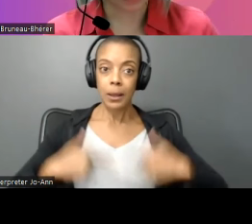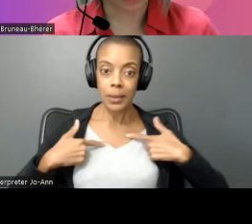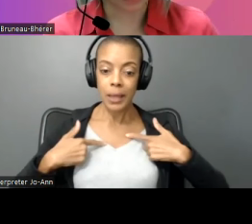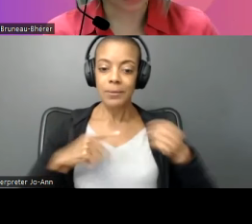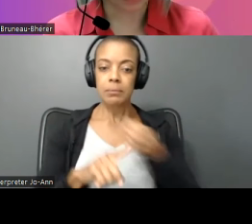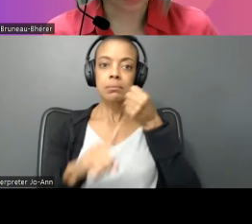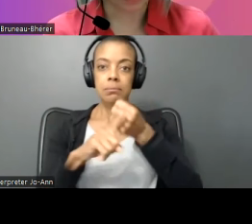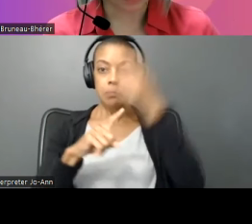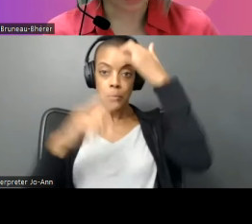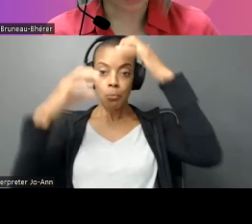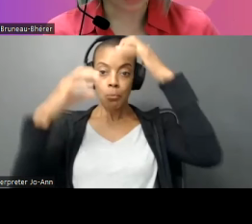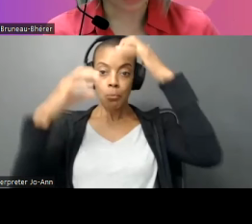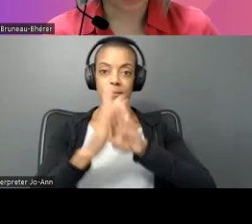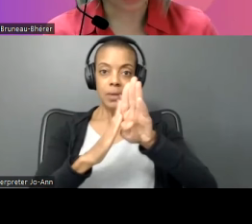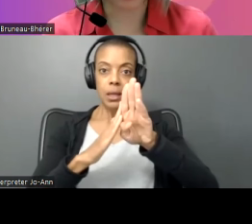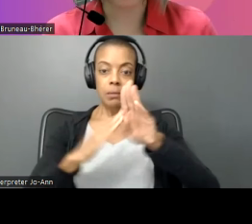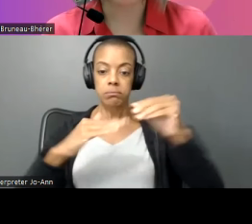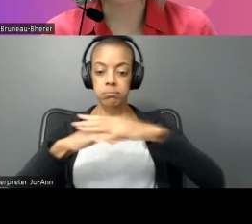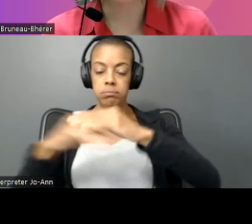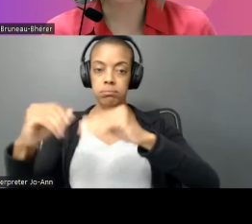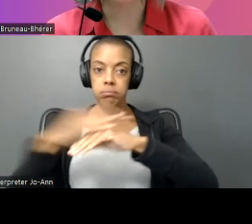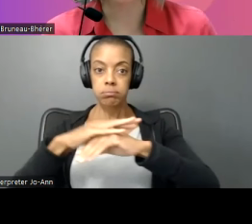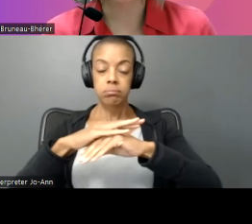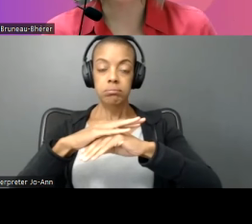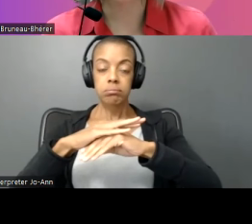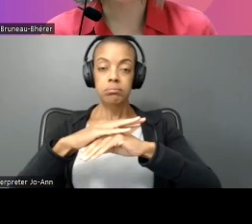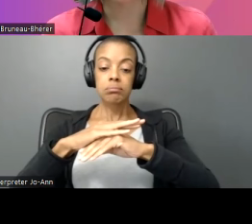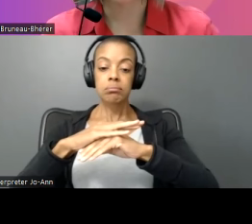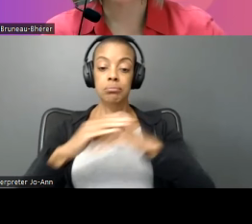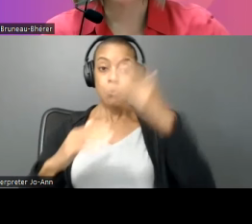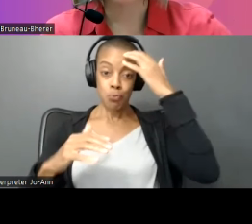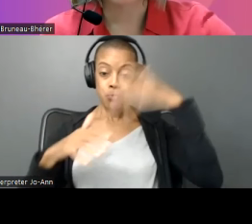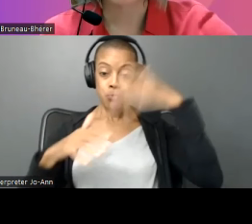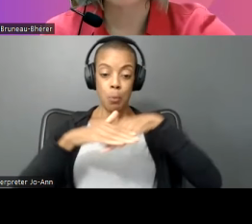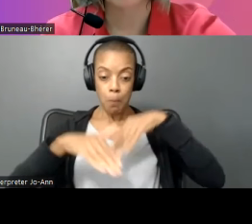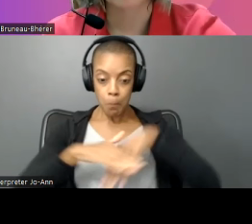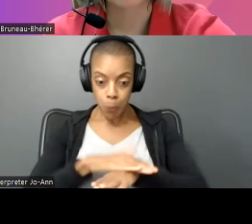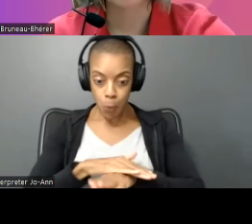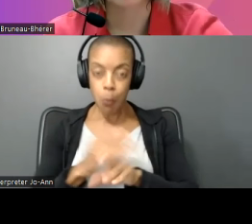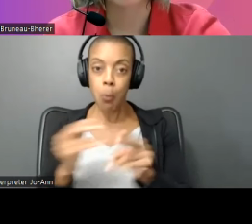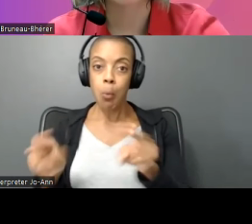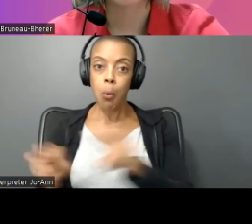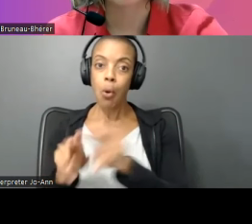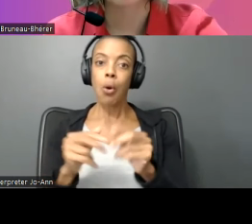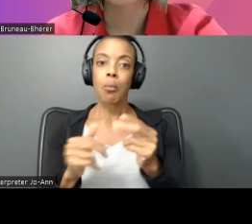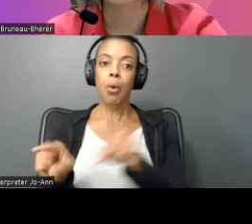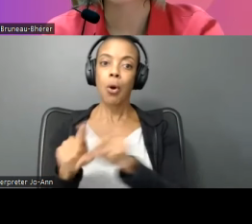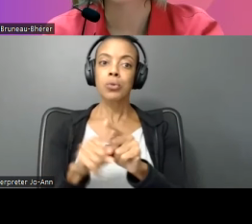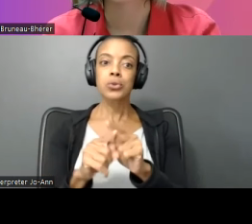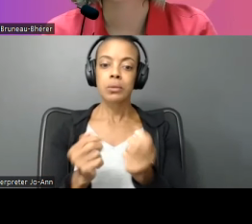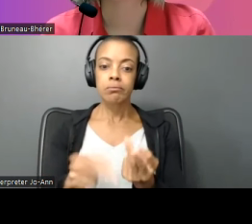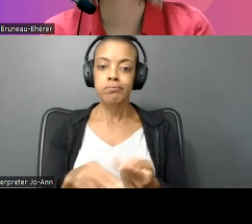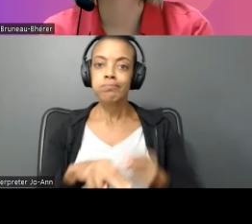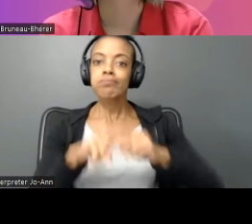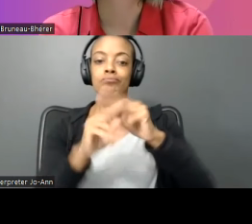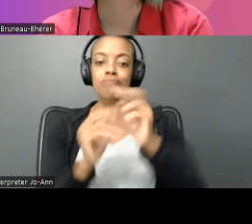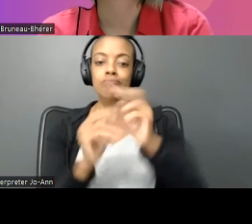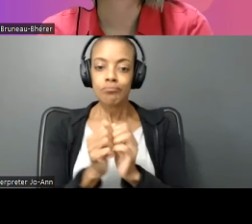This means that brains aren't just born, they're also built over time based on our experiences. Just as a house needs a